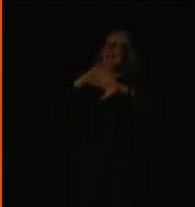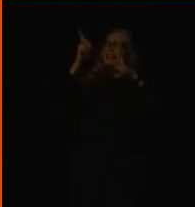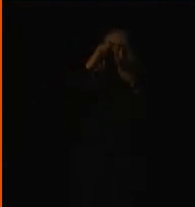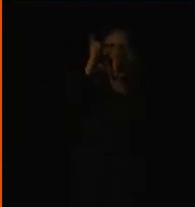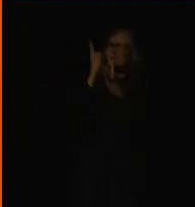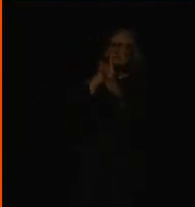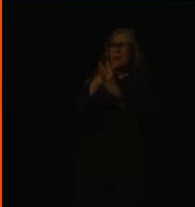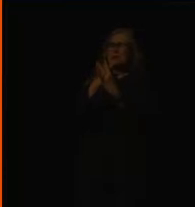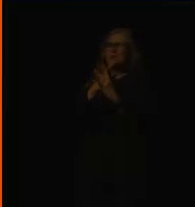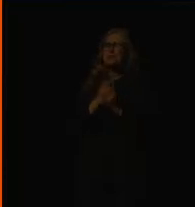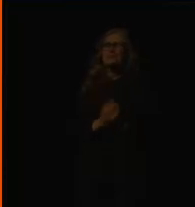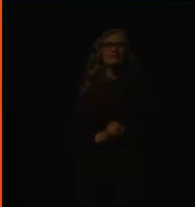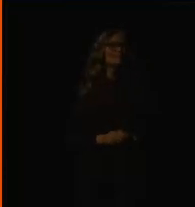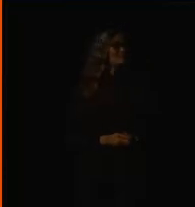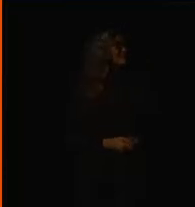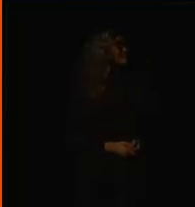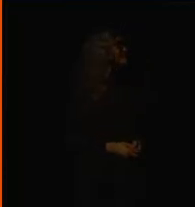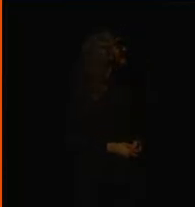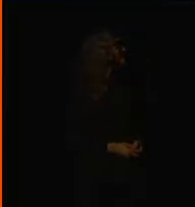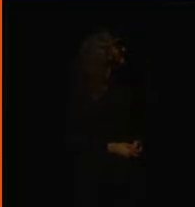clear.